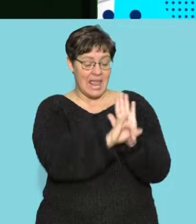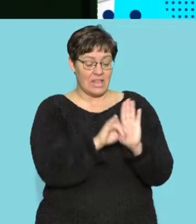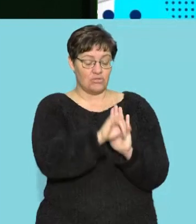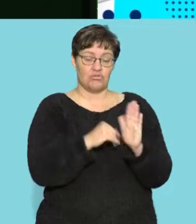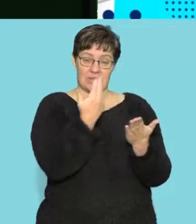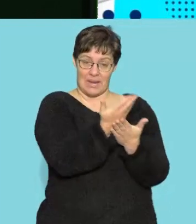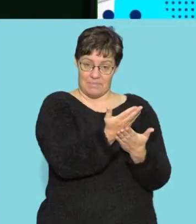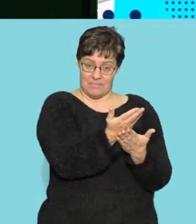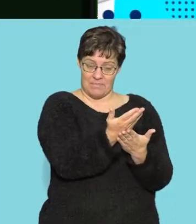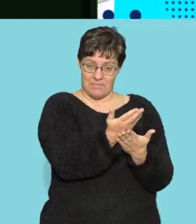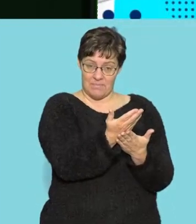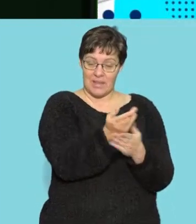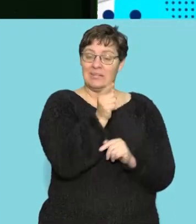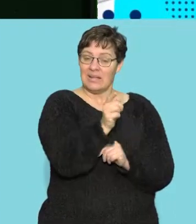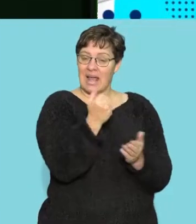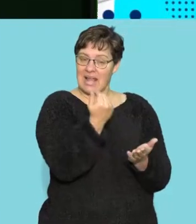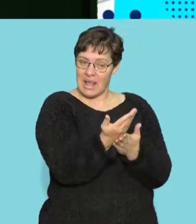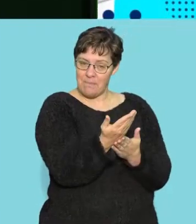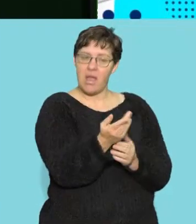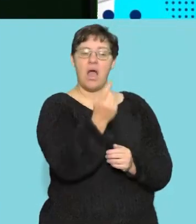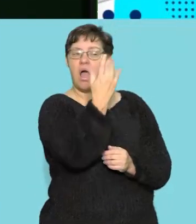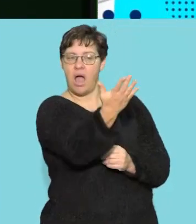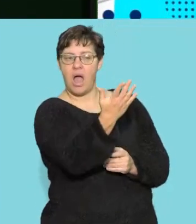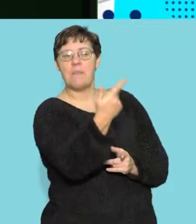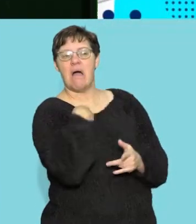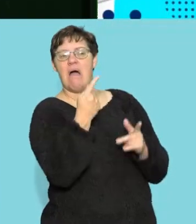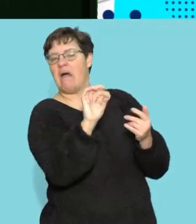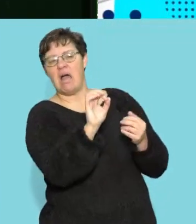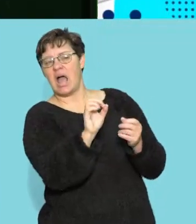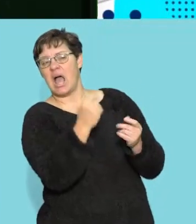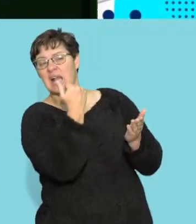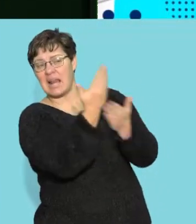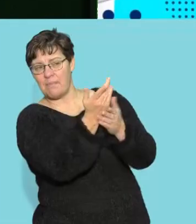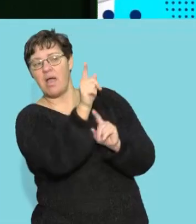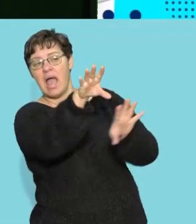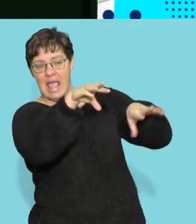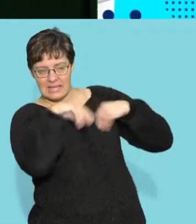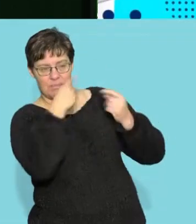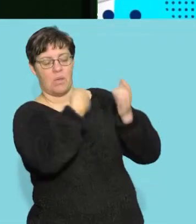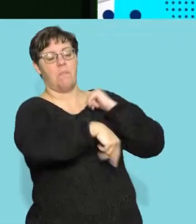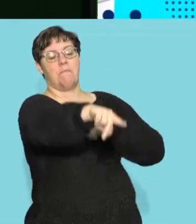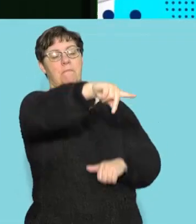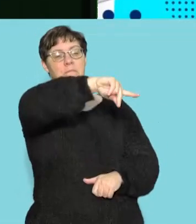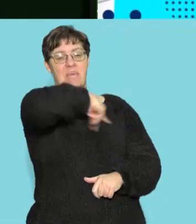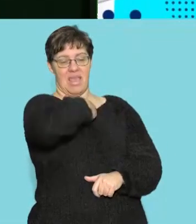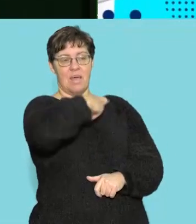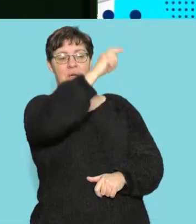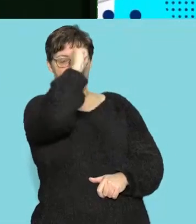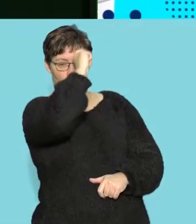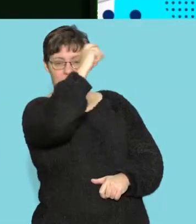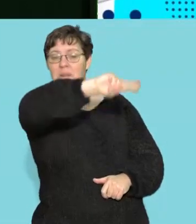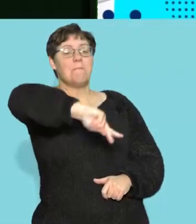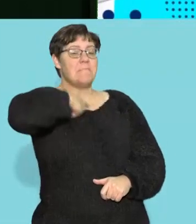insurance claim, that claim that you've lodged with the insurance company, they've accepted the claim, acknowledged it,